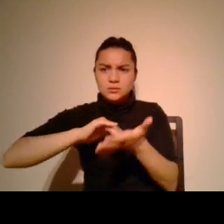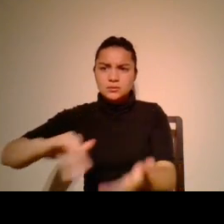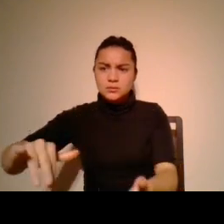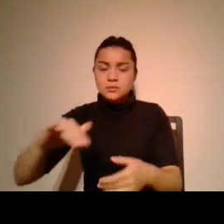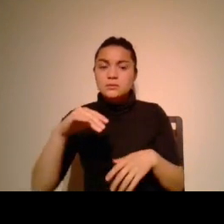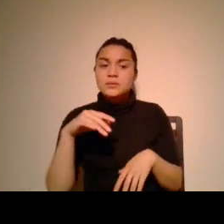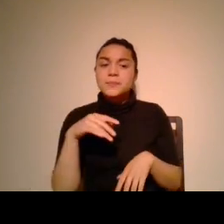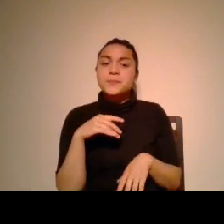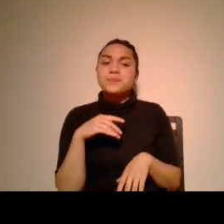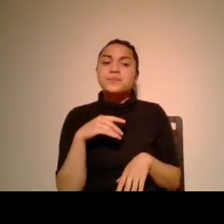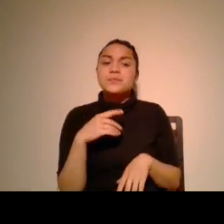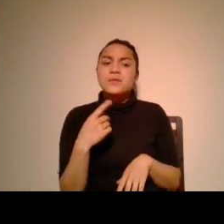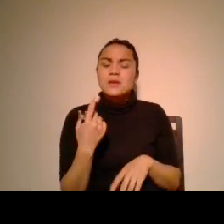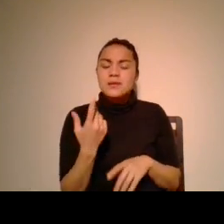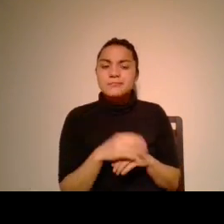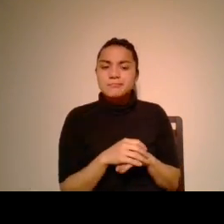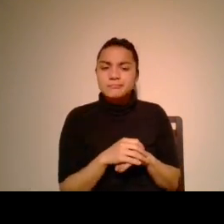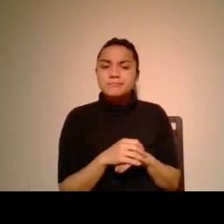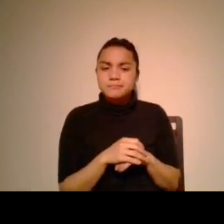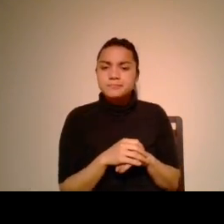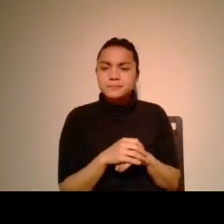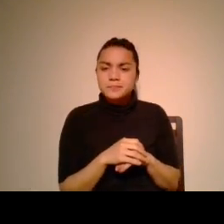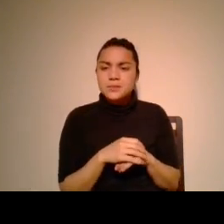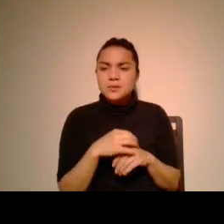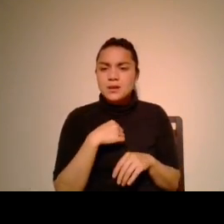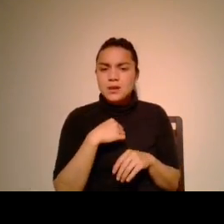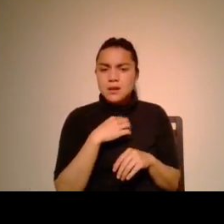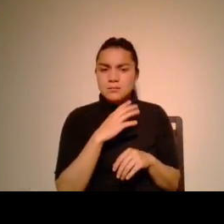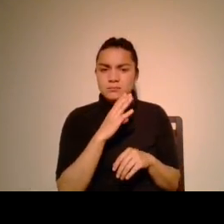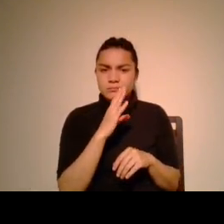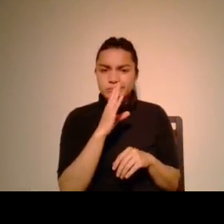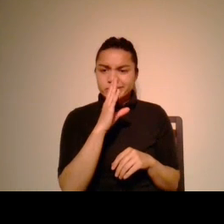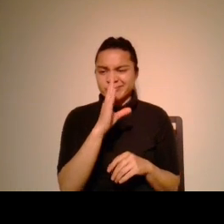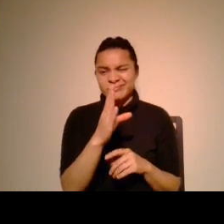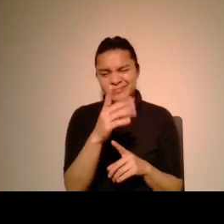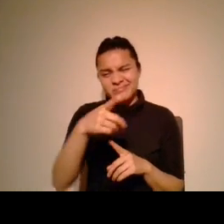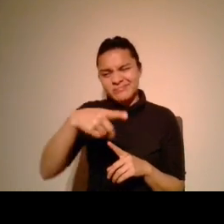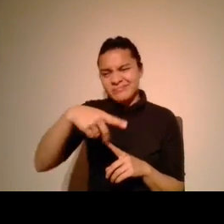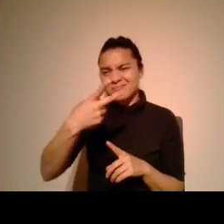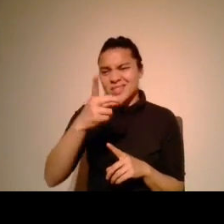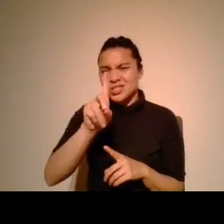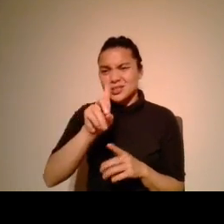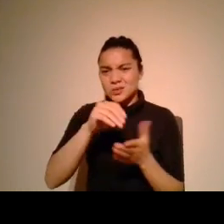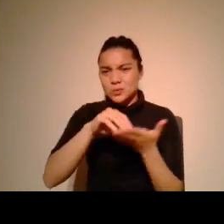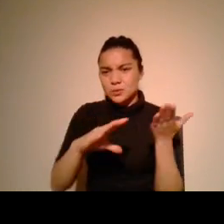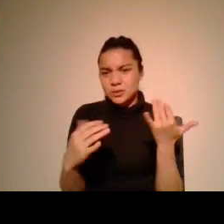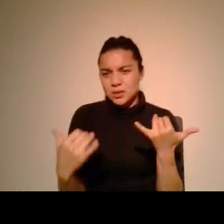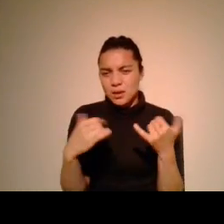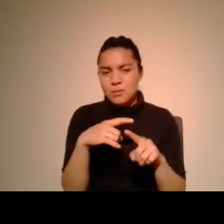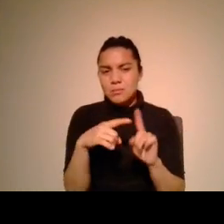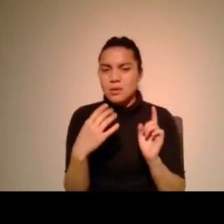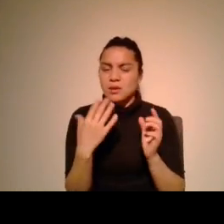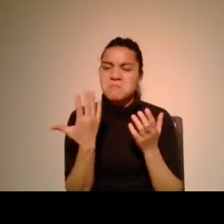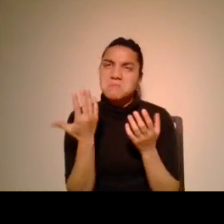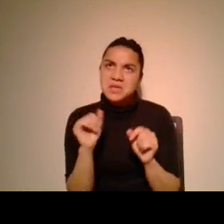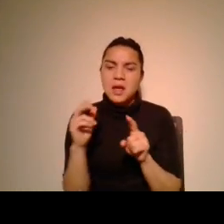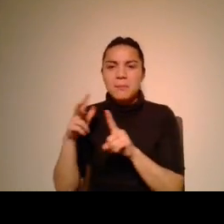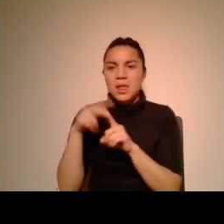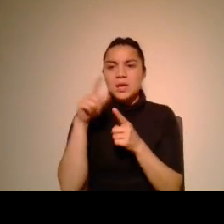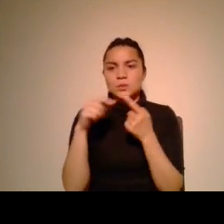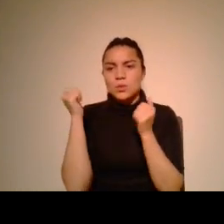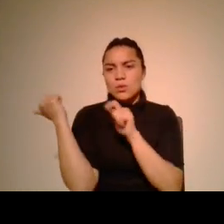of the things that I think, I'm speaking, I think, directly to PhD students here, but this applies to everybody, is that you